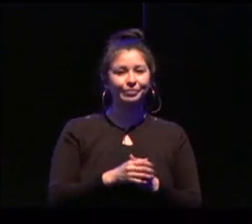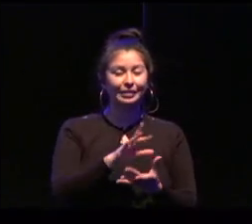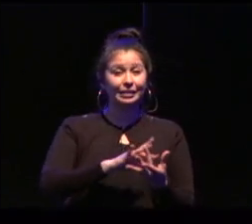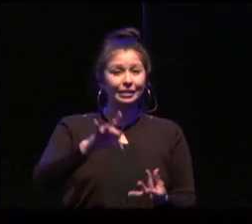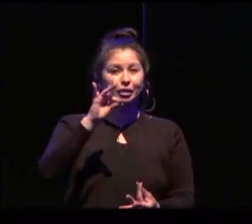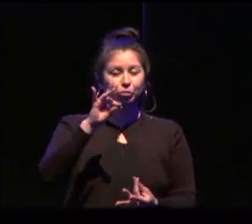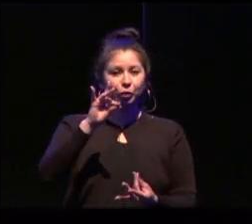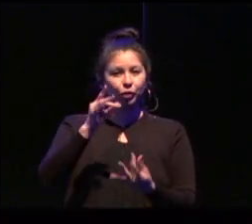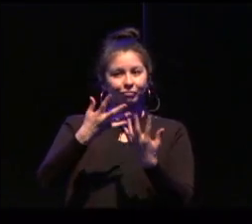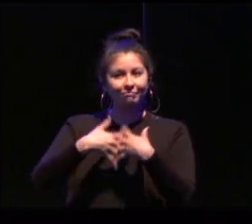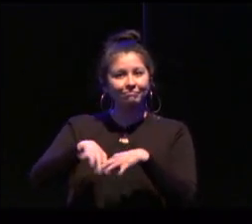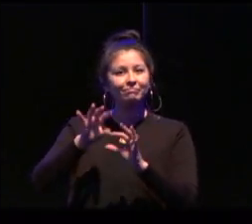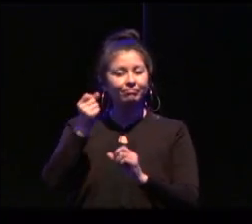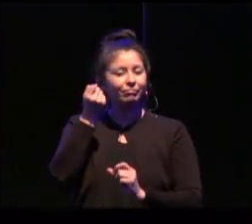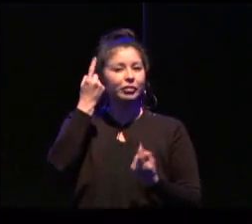spiritual coherence,